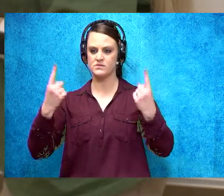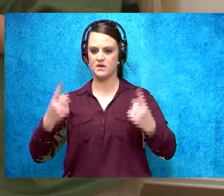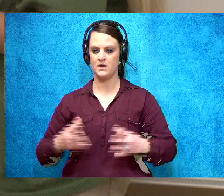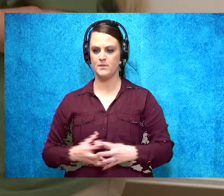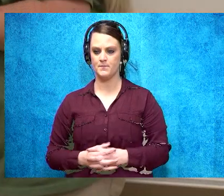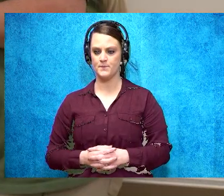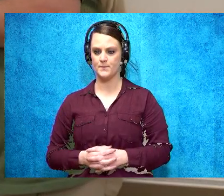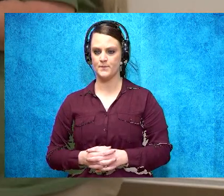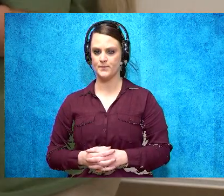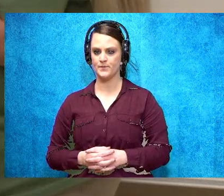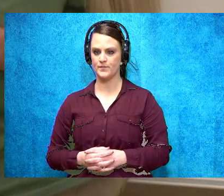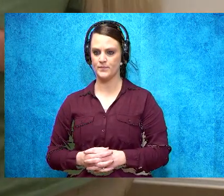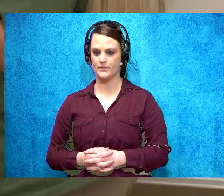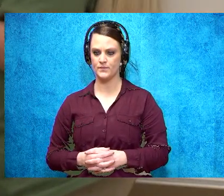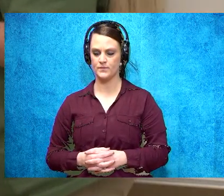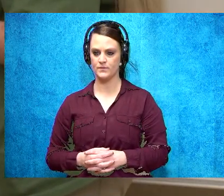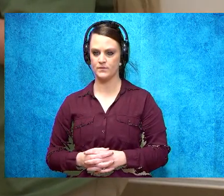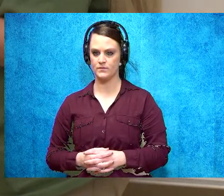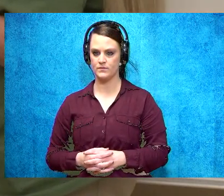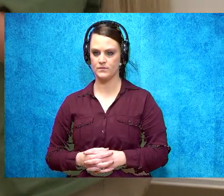My students